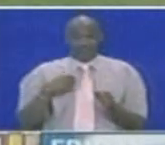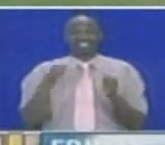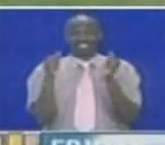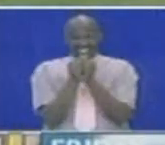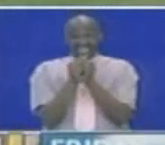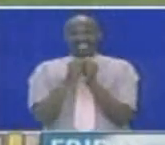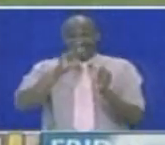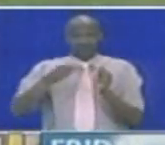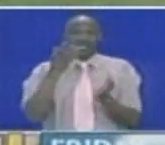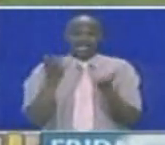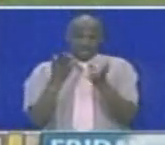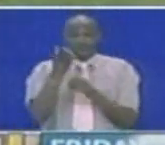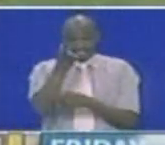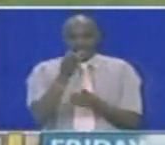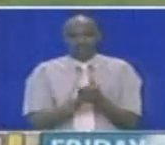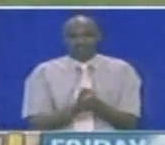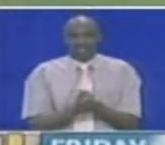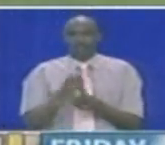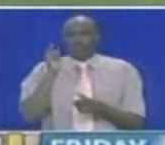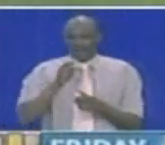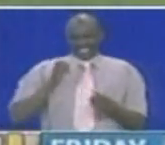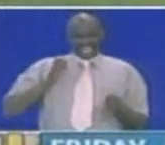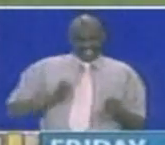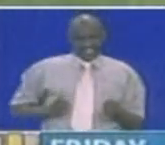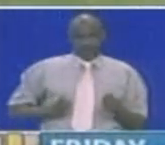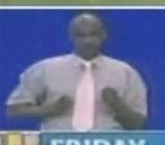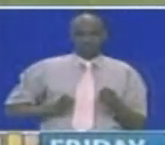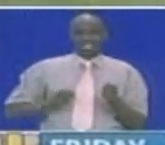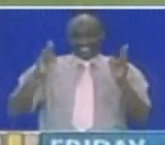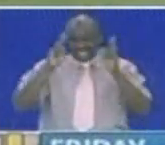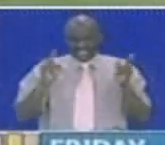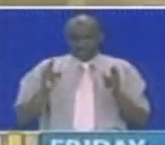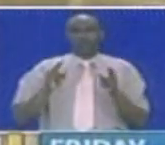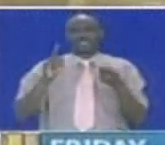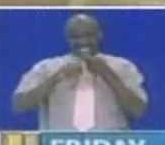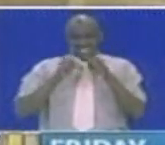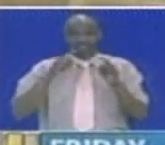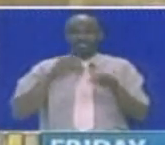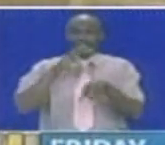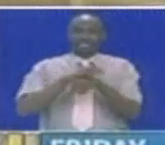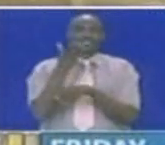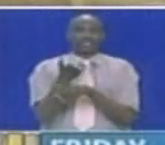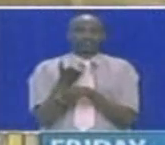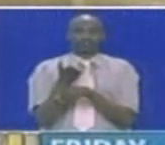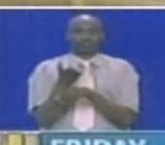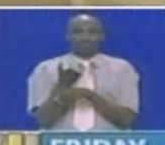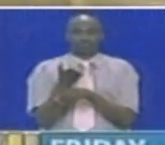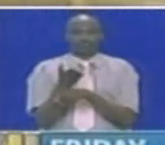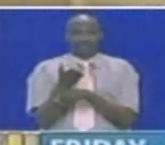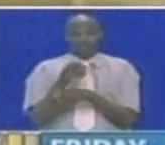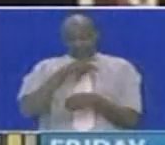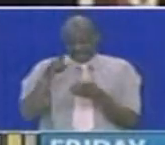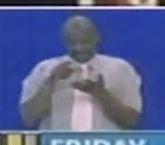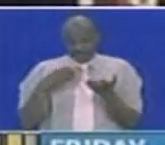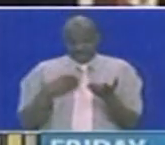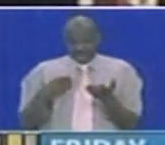want to ensure that ethical international standards are attained here. The Principal Secretary for Agriculture, Professor